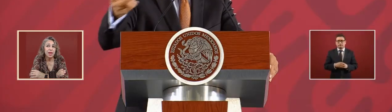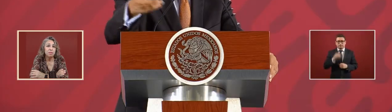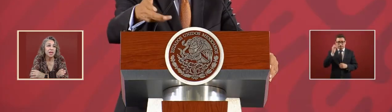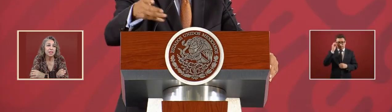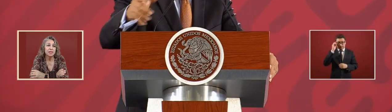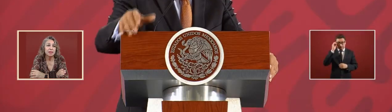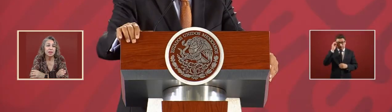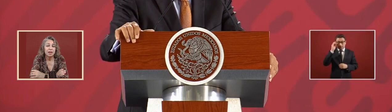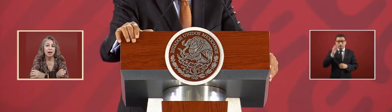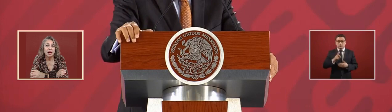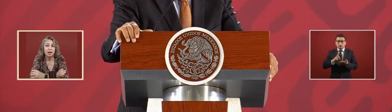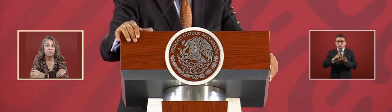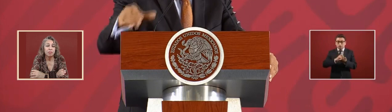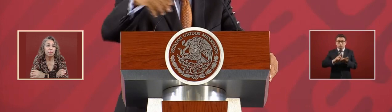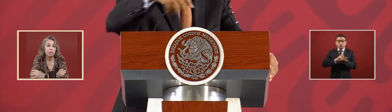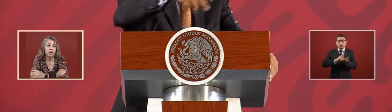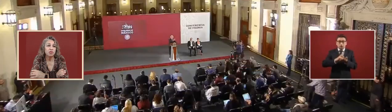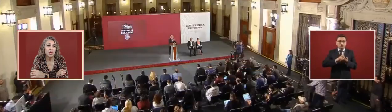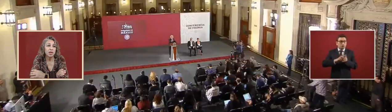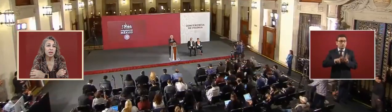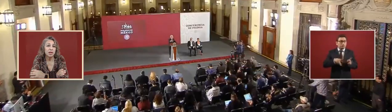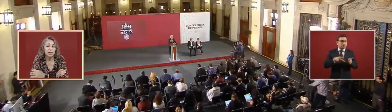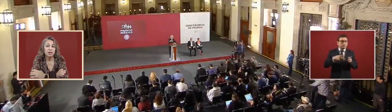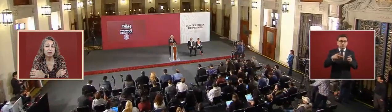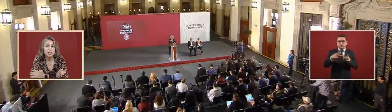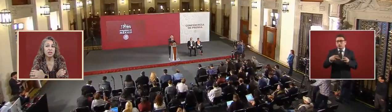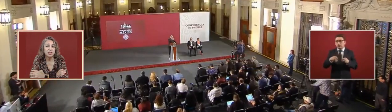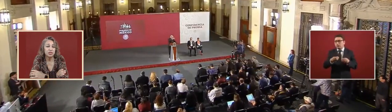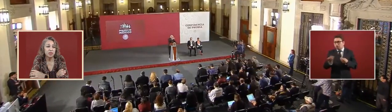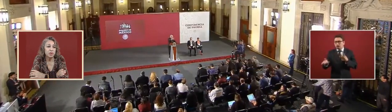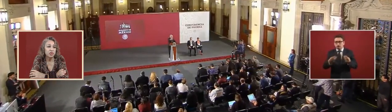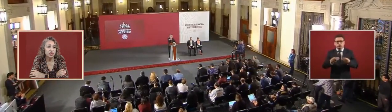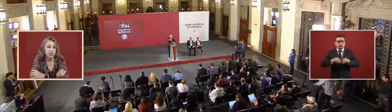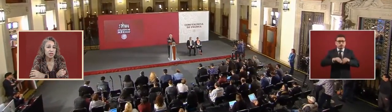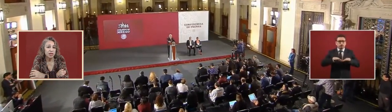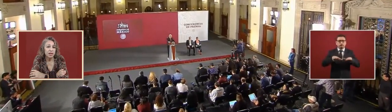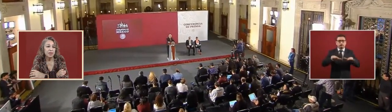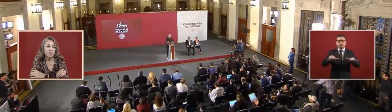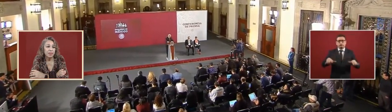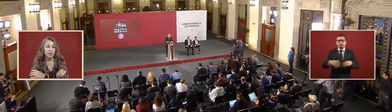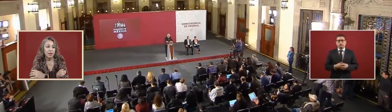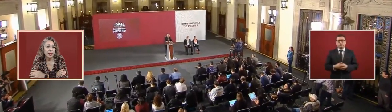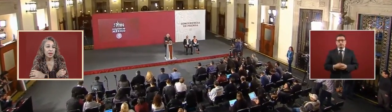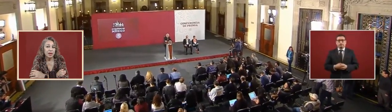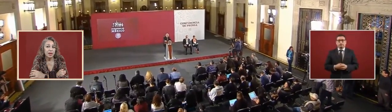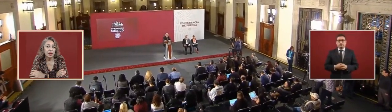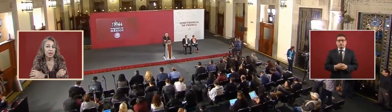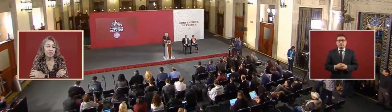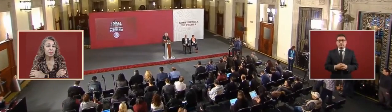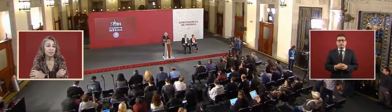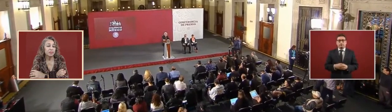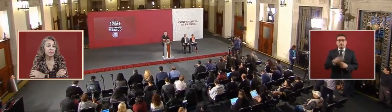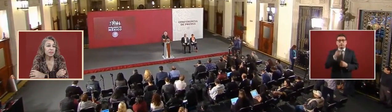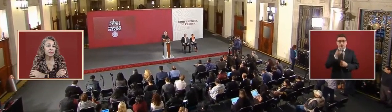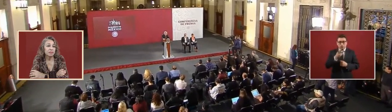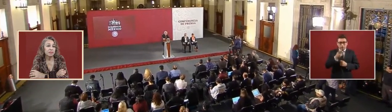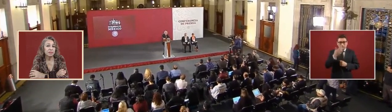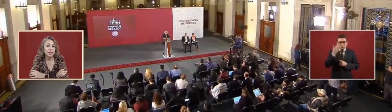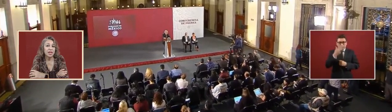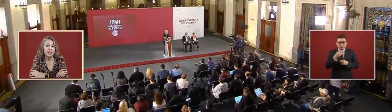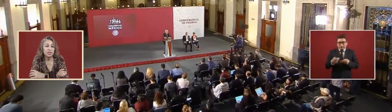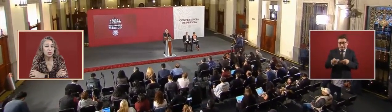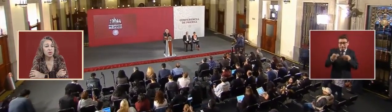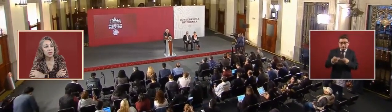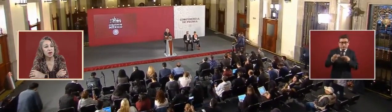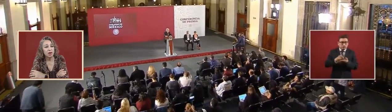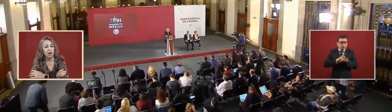some payment, droga, para la a drug for the distribution. Lo de el narco menudeo,